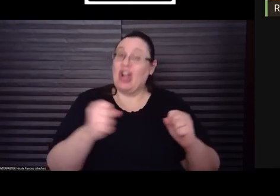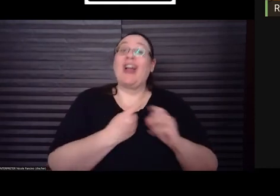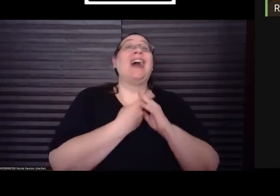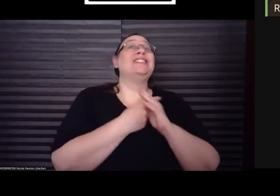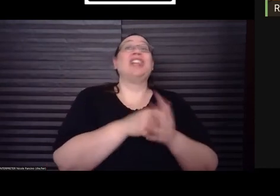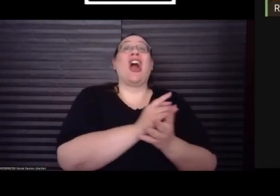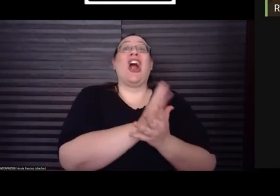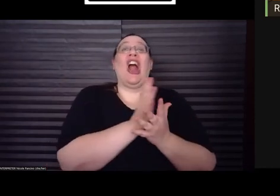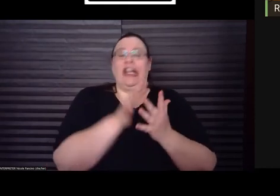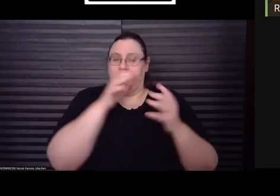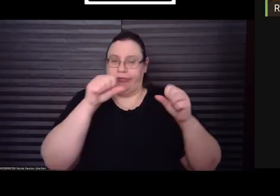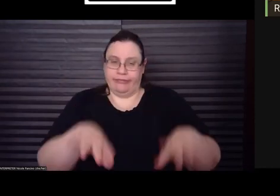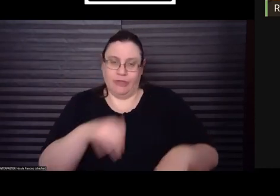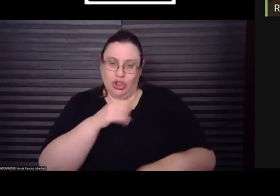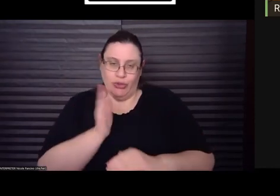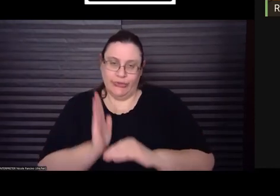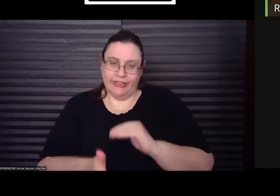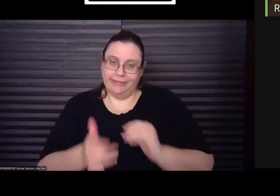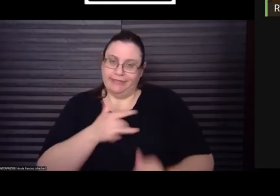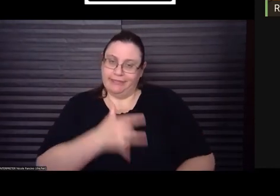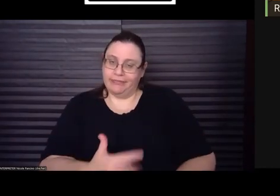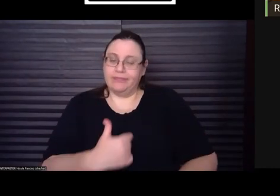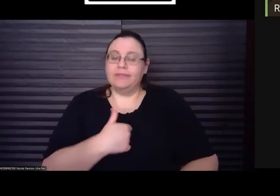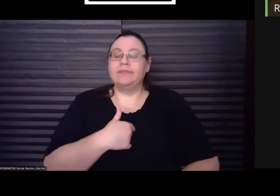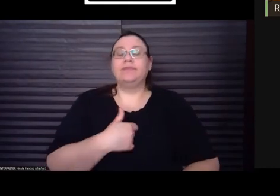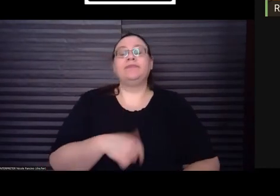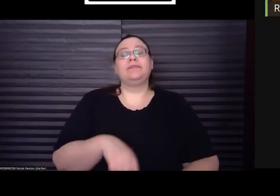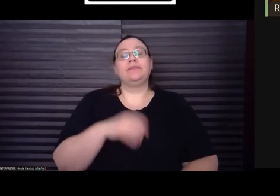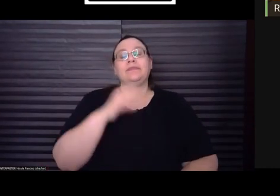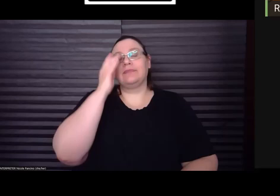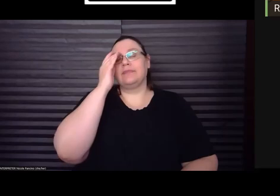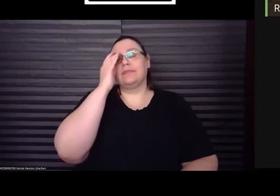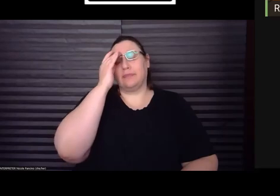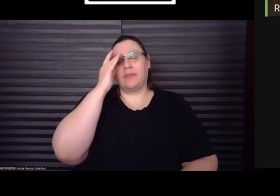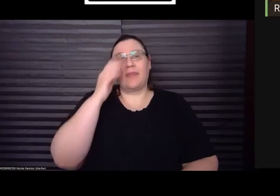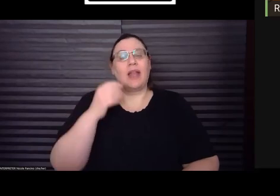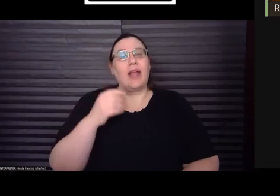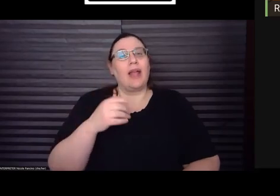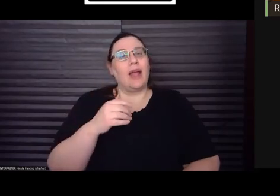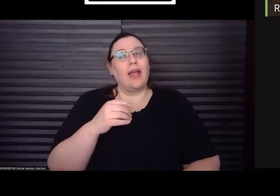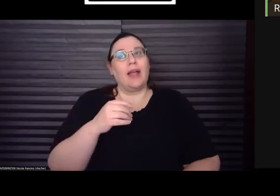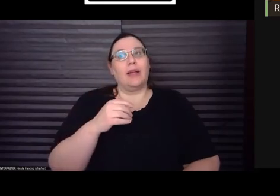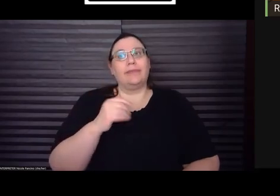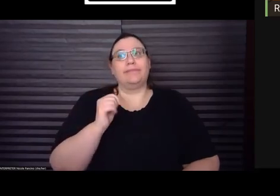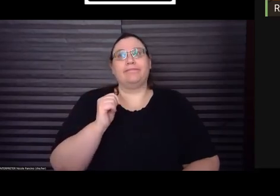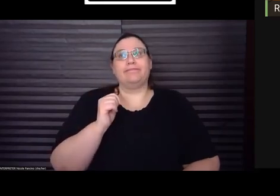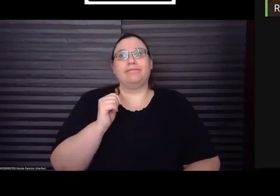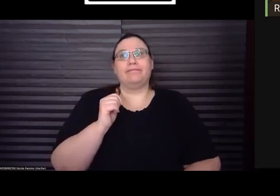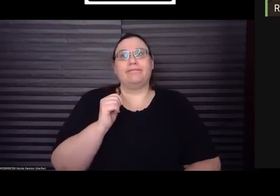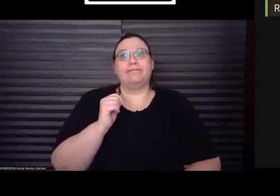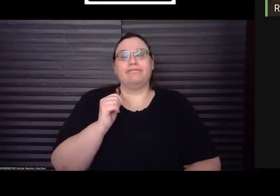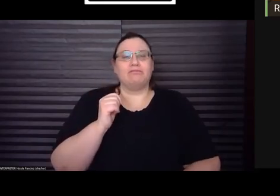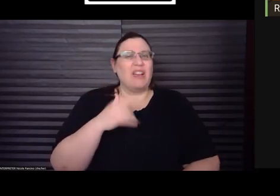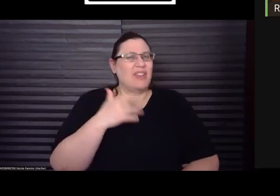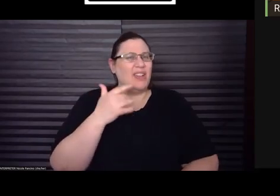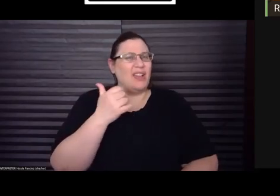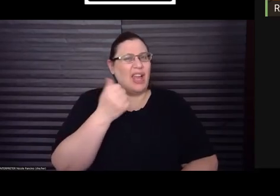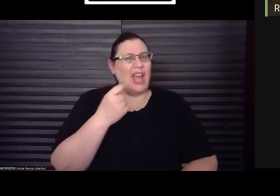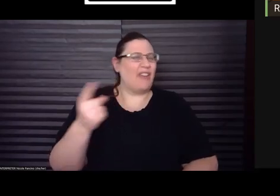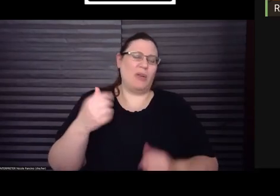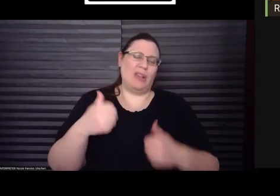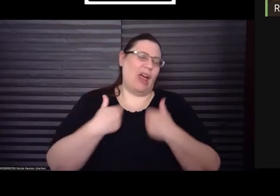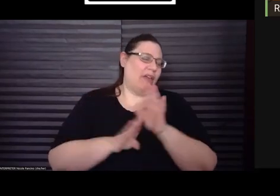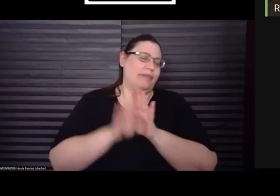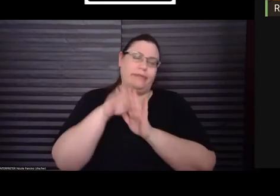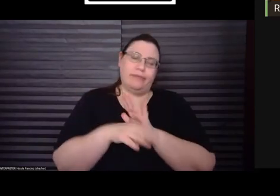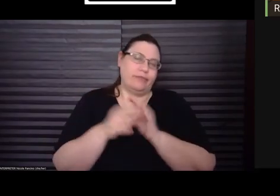people who starts things and doesn't finish them. And then just because, you know, I feel like everyone's life is